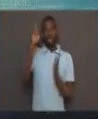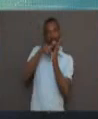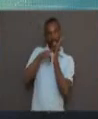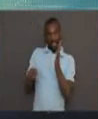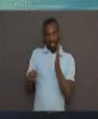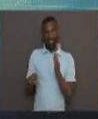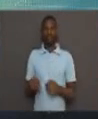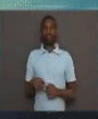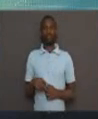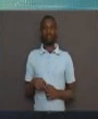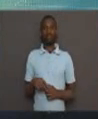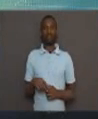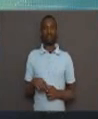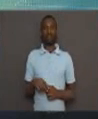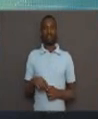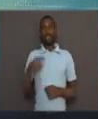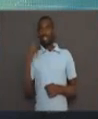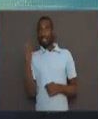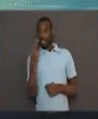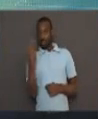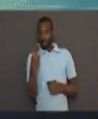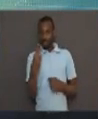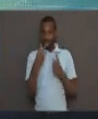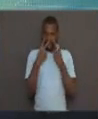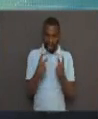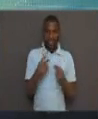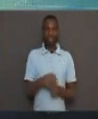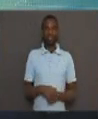some ways that radiation can be